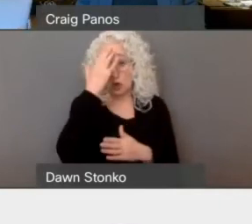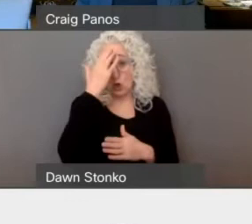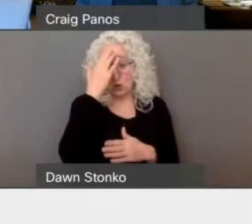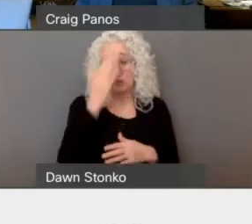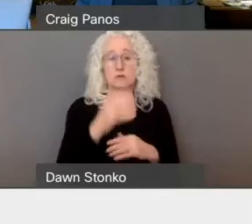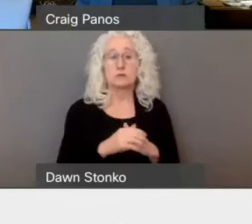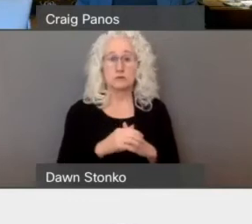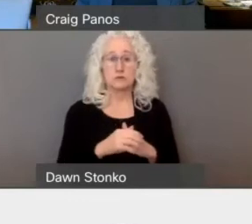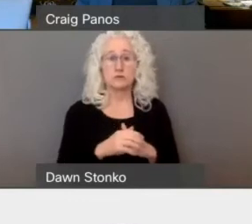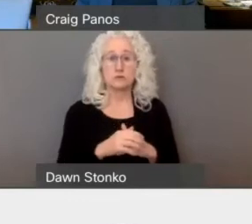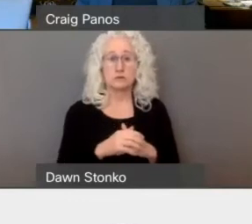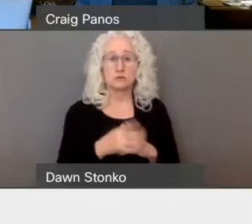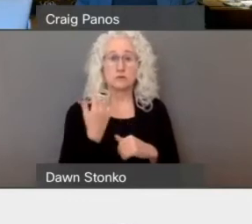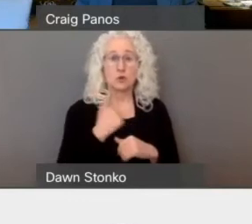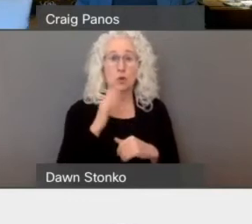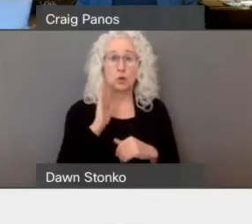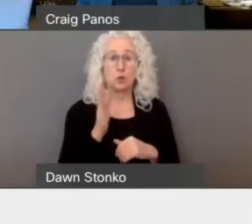we'll